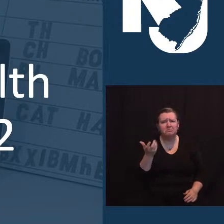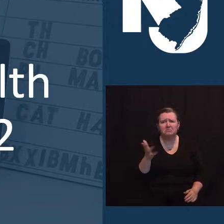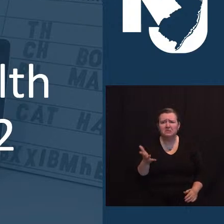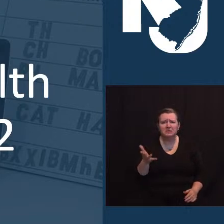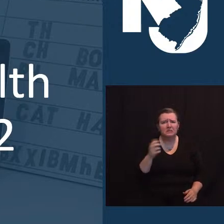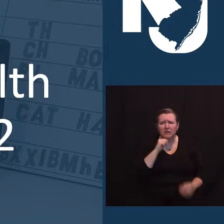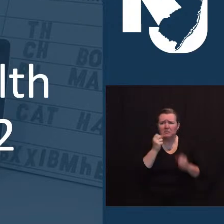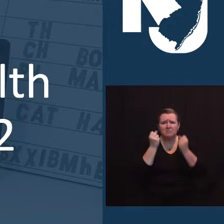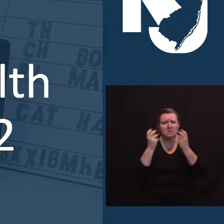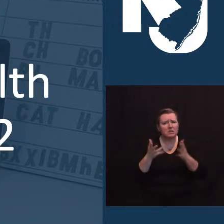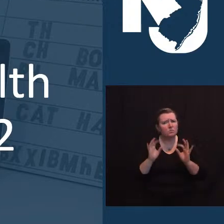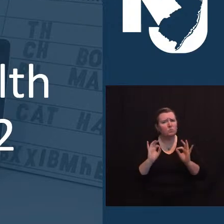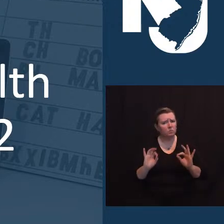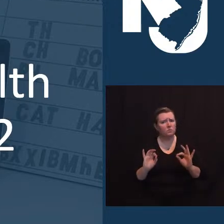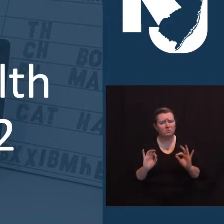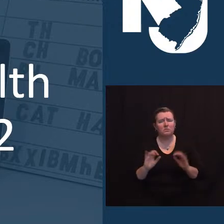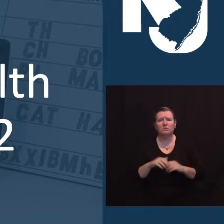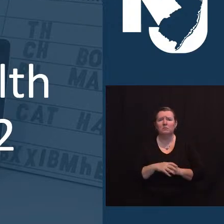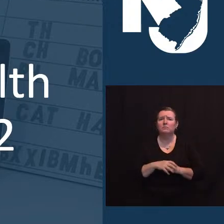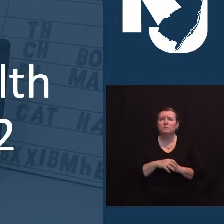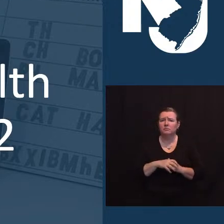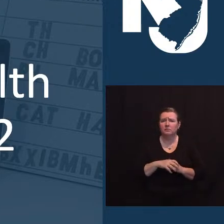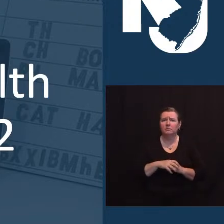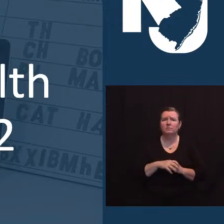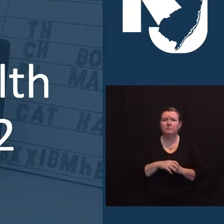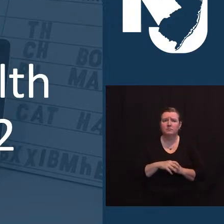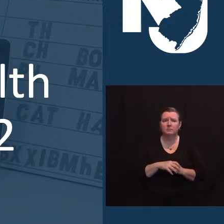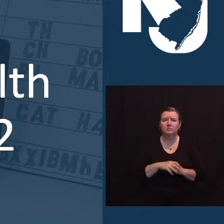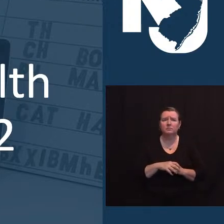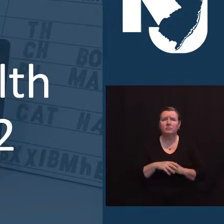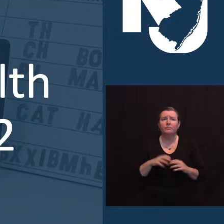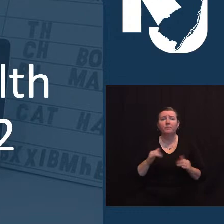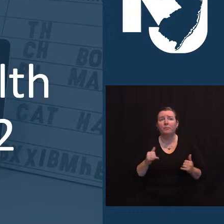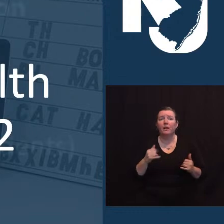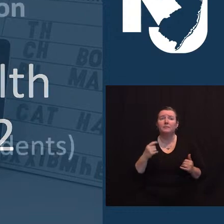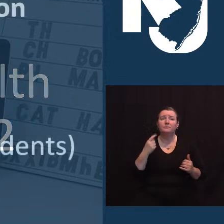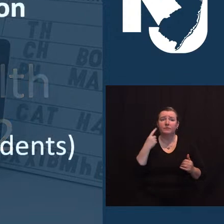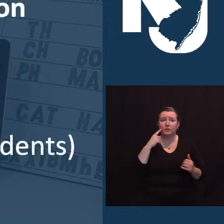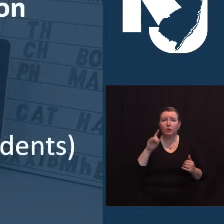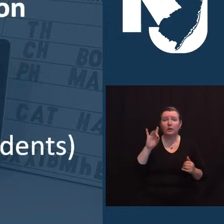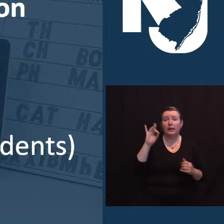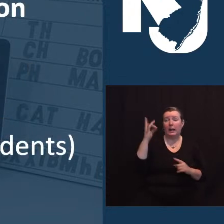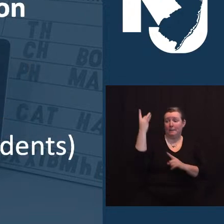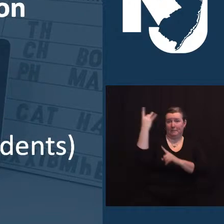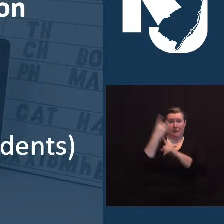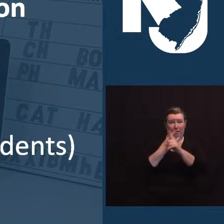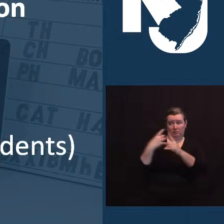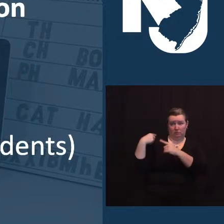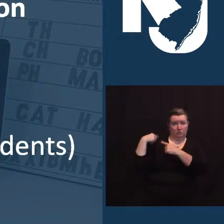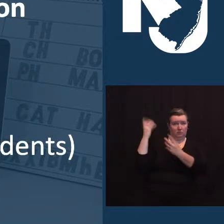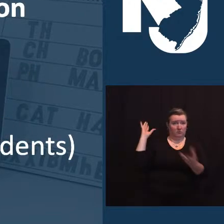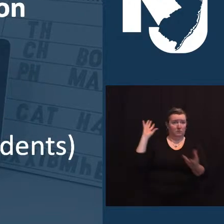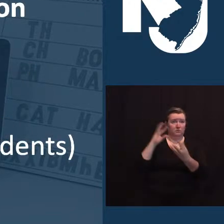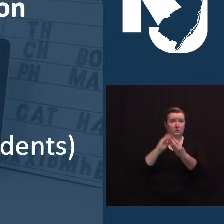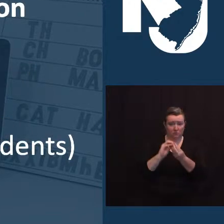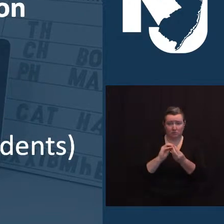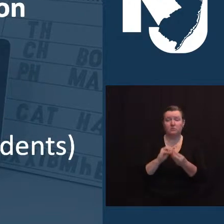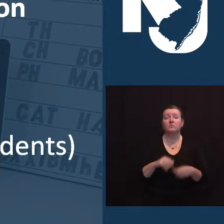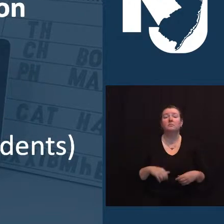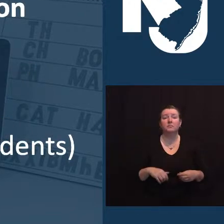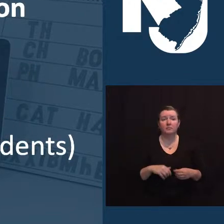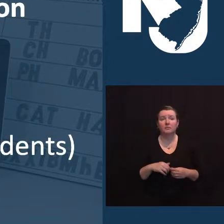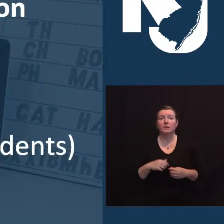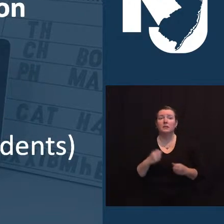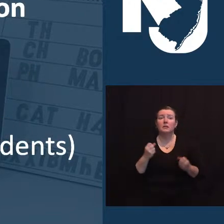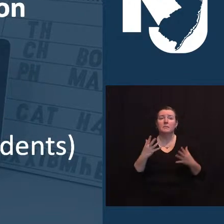in what is now closing in on the past 8 full months. And this guidance comes as more of our district's charter and Renaissance